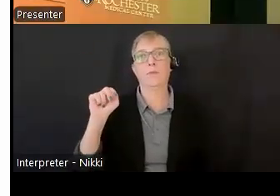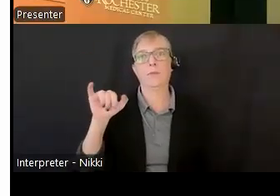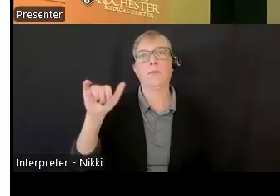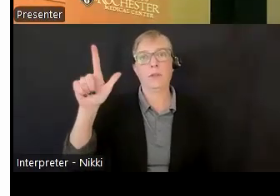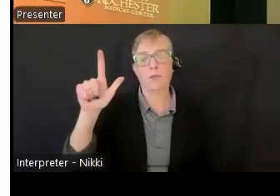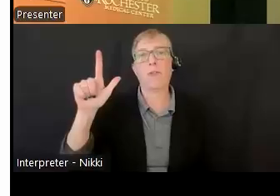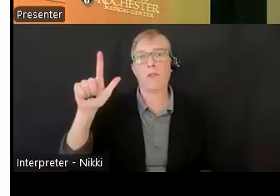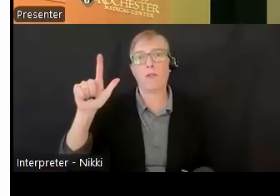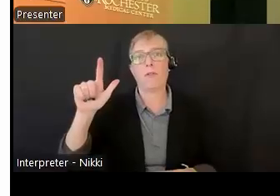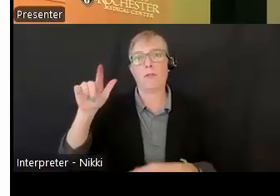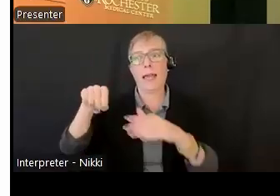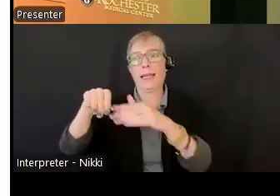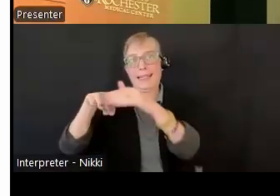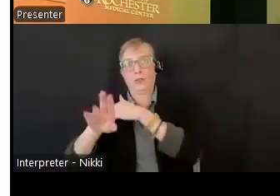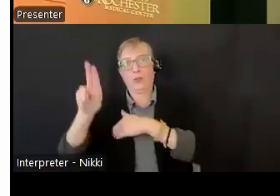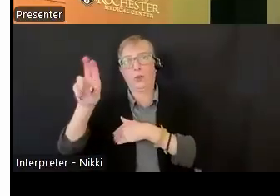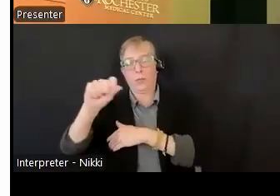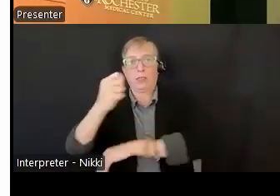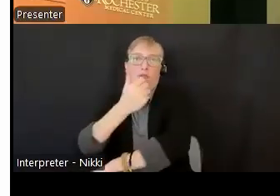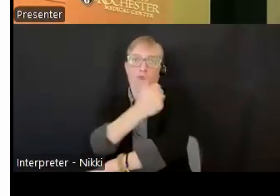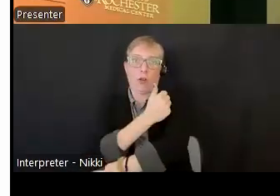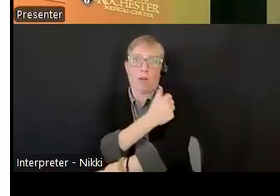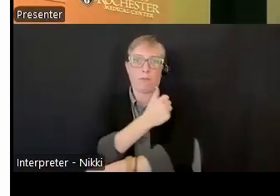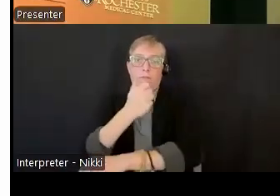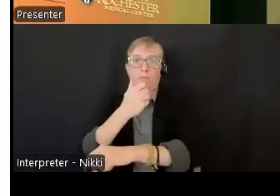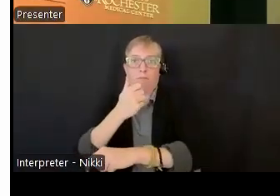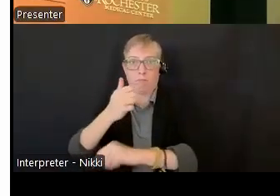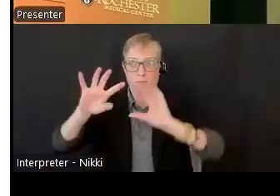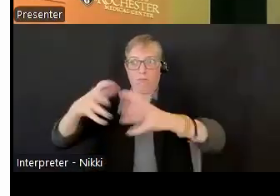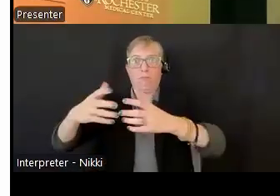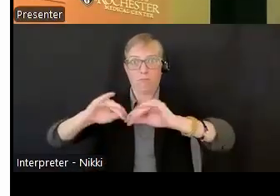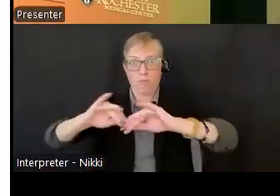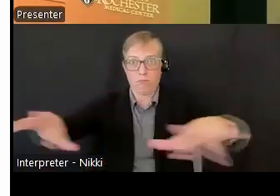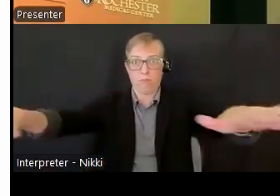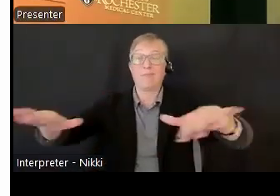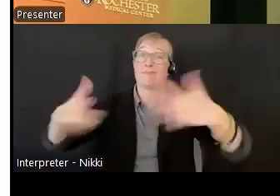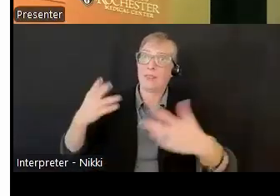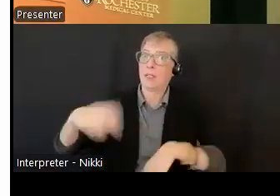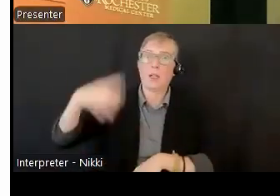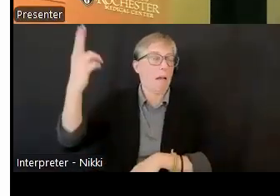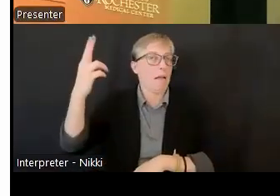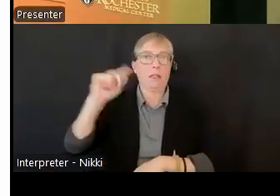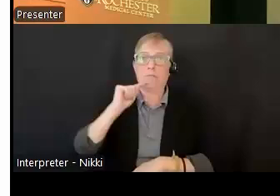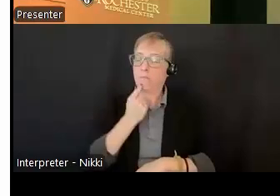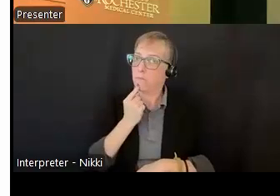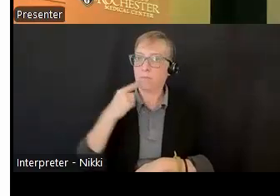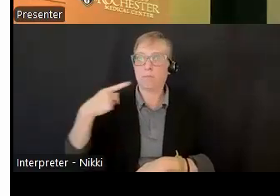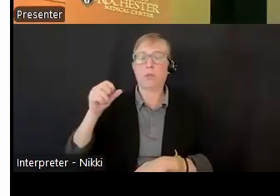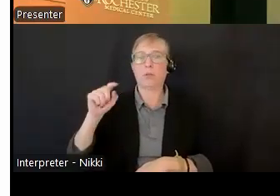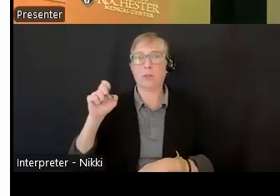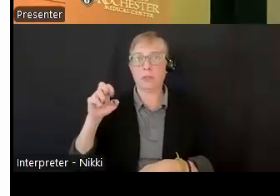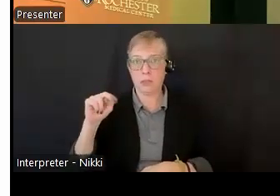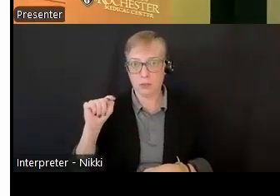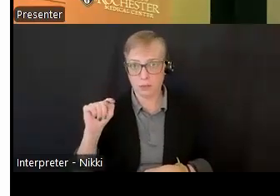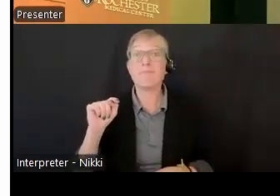County. This led to a highly variable and highly potent drug supply, marked increase in overdose